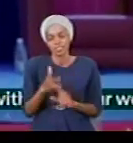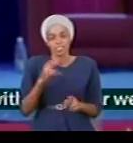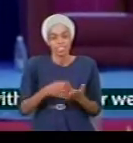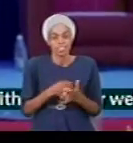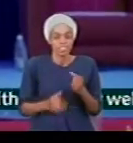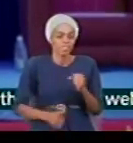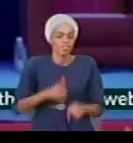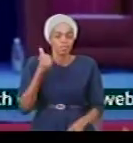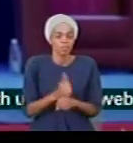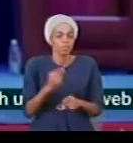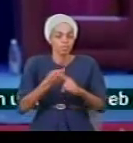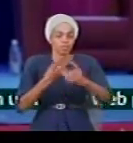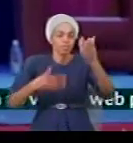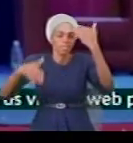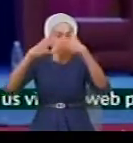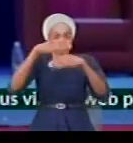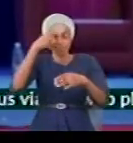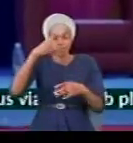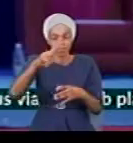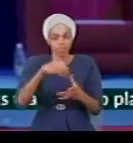praise the Lord